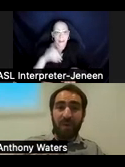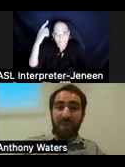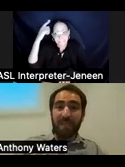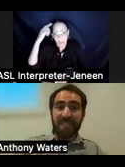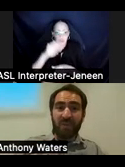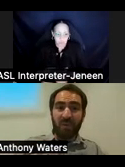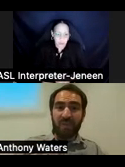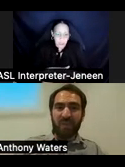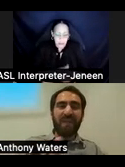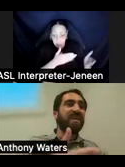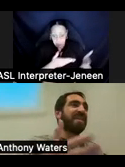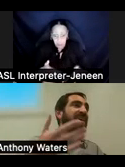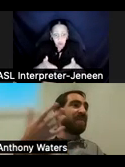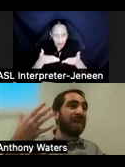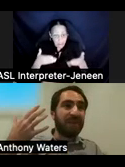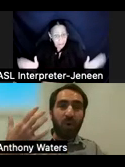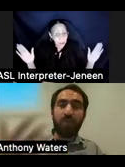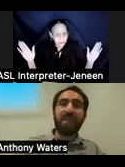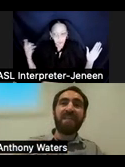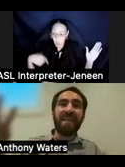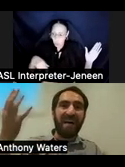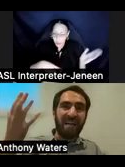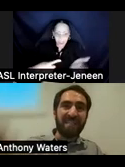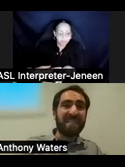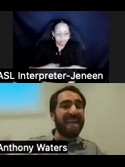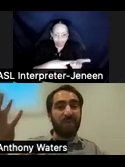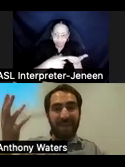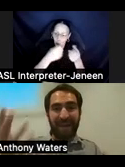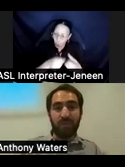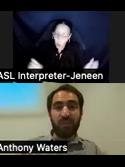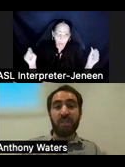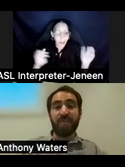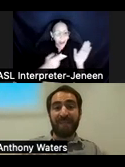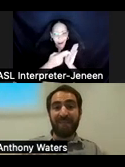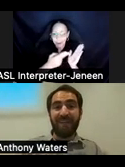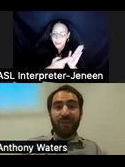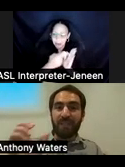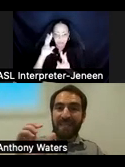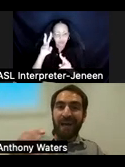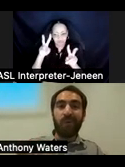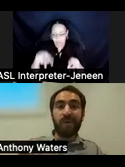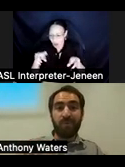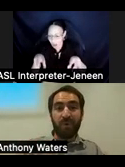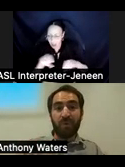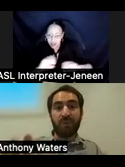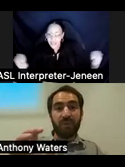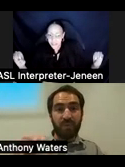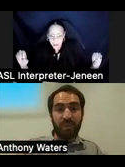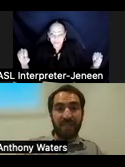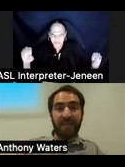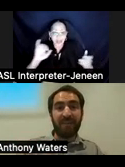into our public discourse so that we can talk about it openly, honestly, and without judgment, which is how we